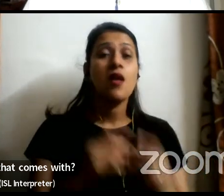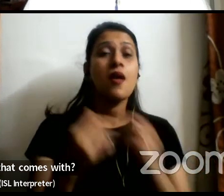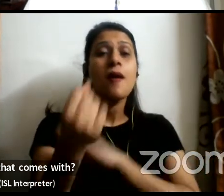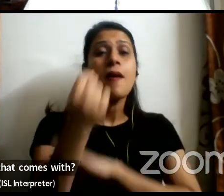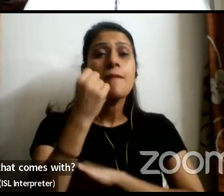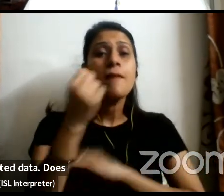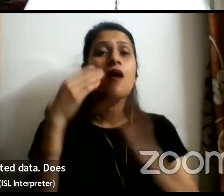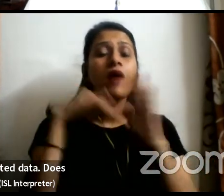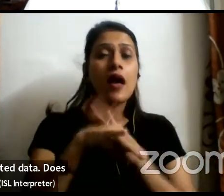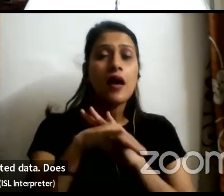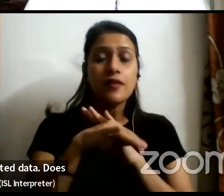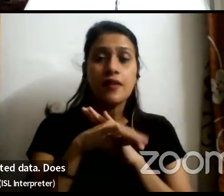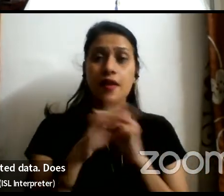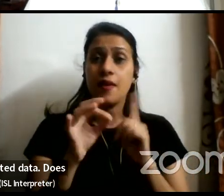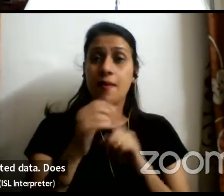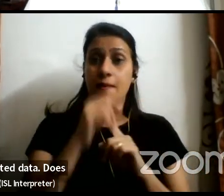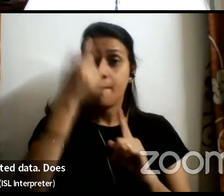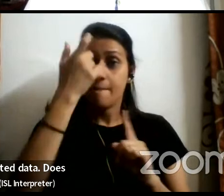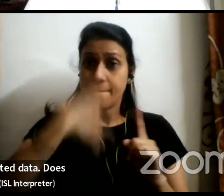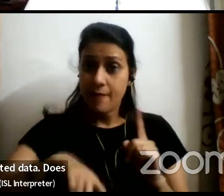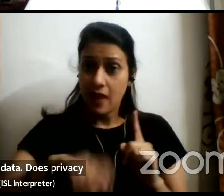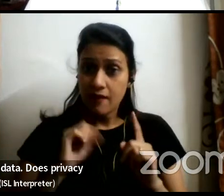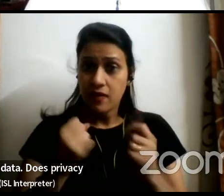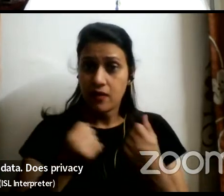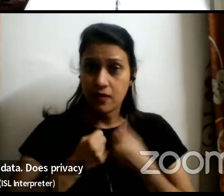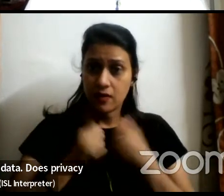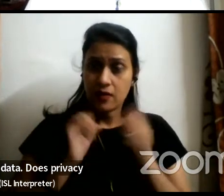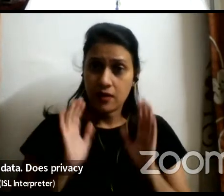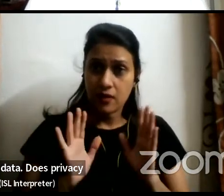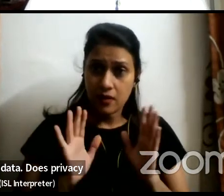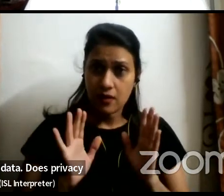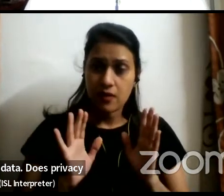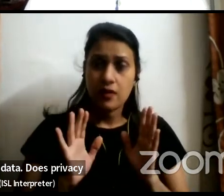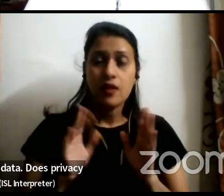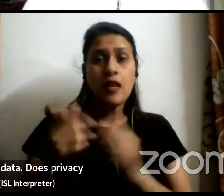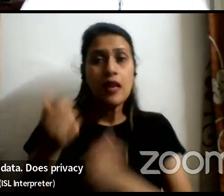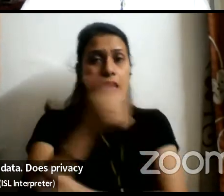does privacy at a national level become a competition concern?